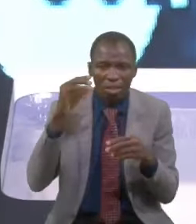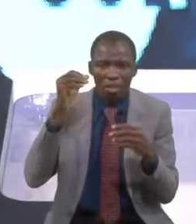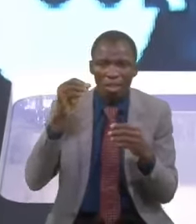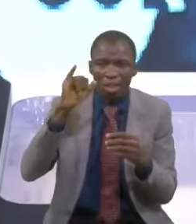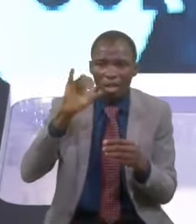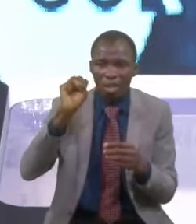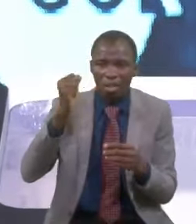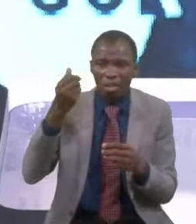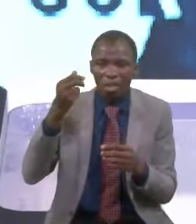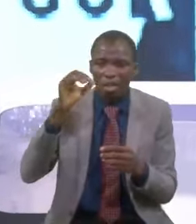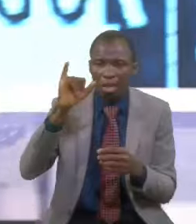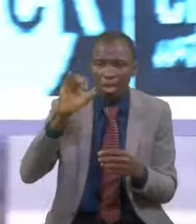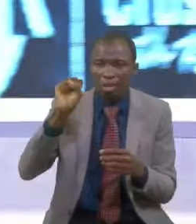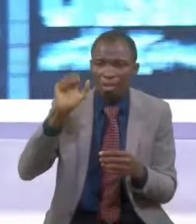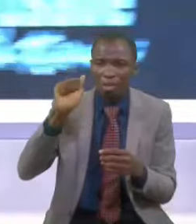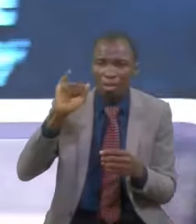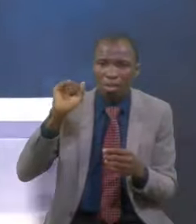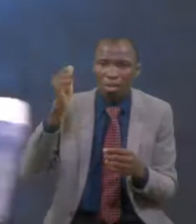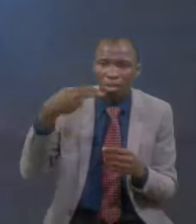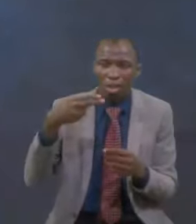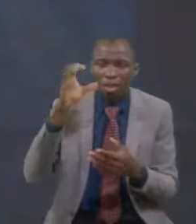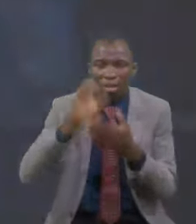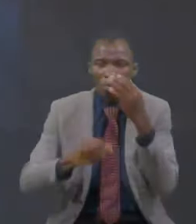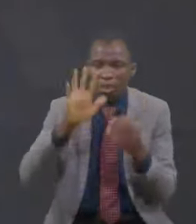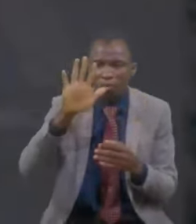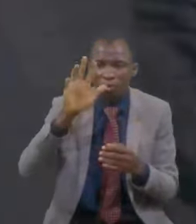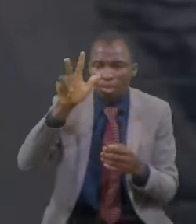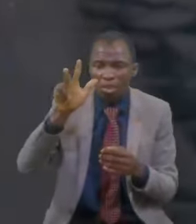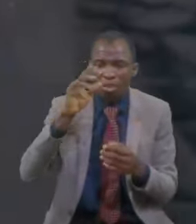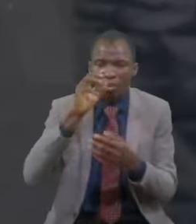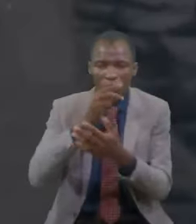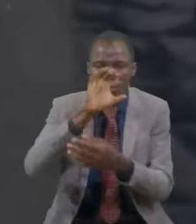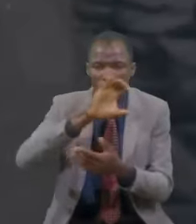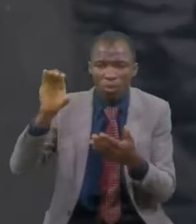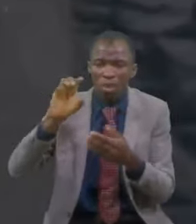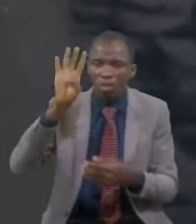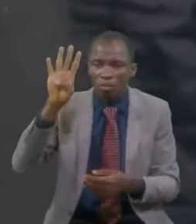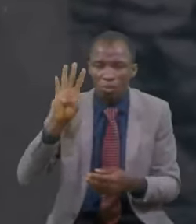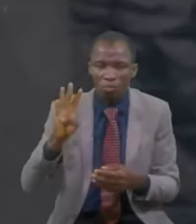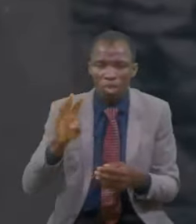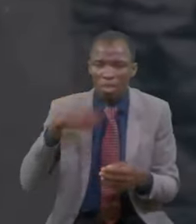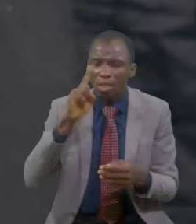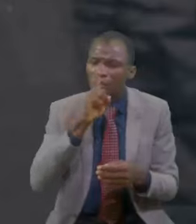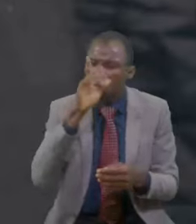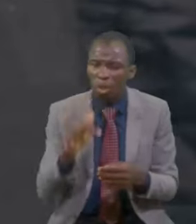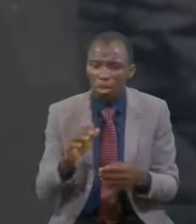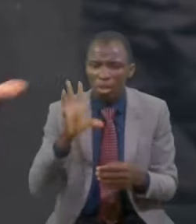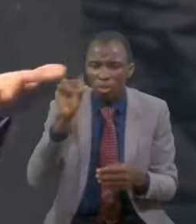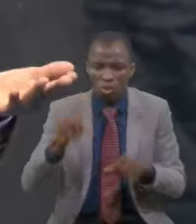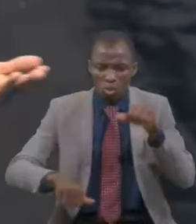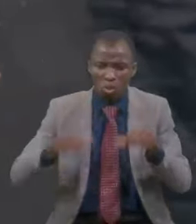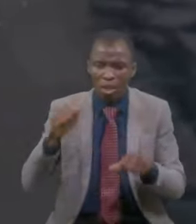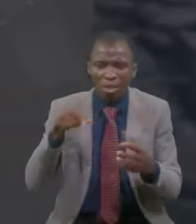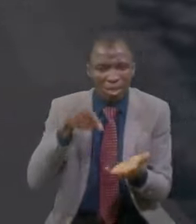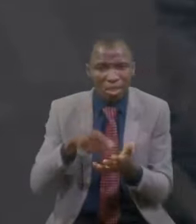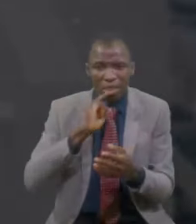reading from verse 4. It says, surely, surely, no doubt, this is the basis of our faith.